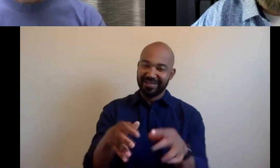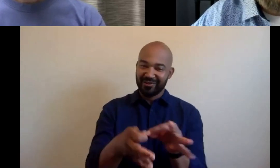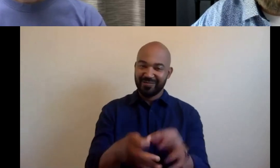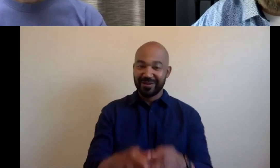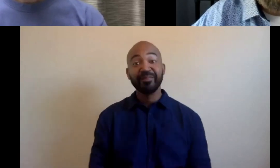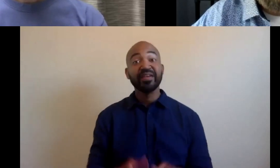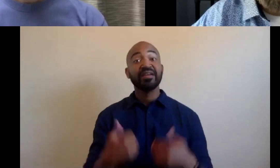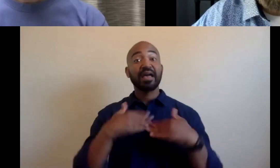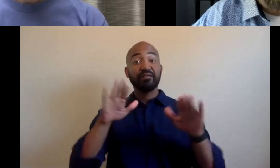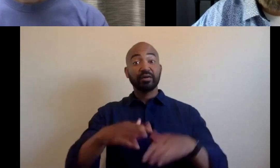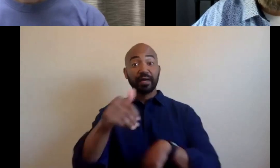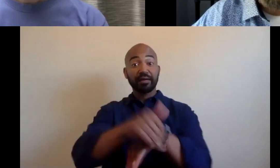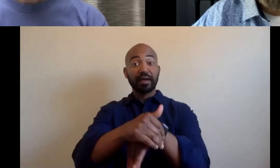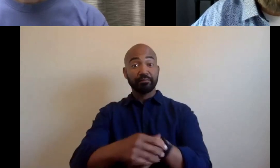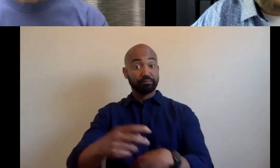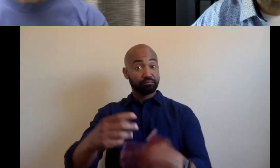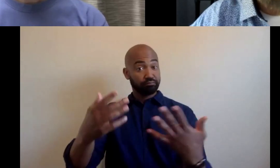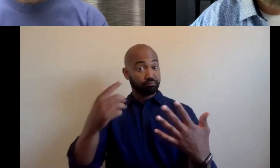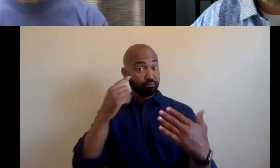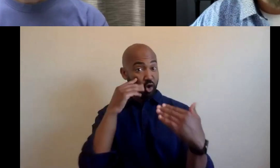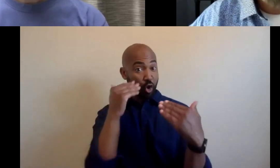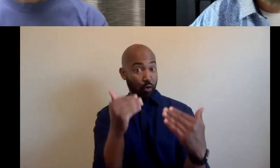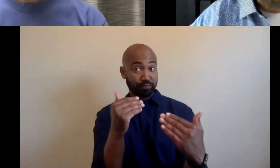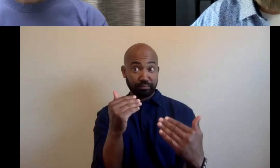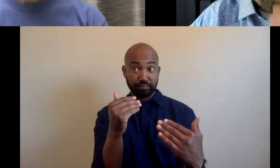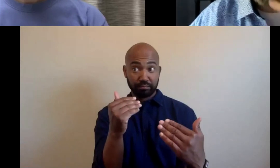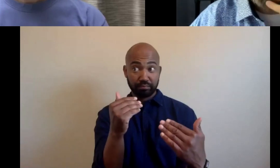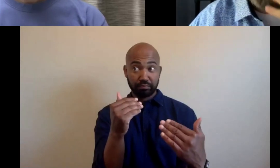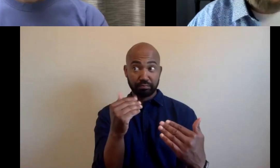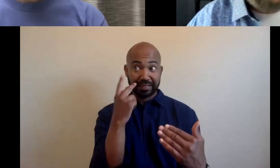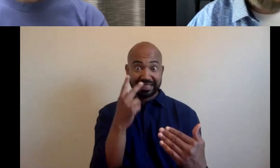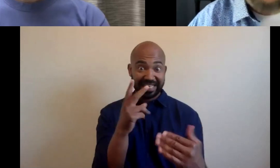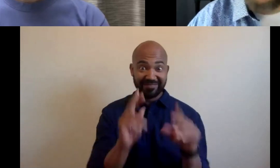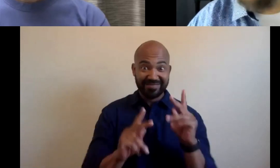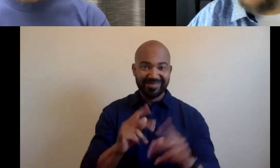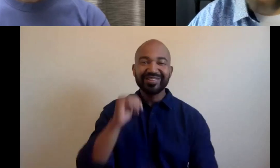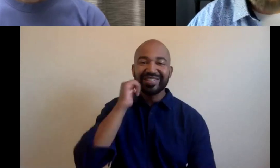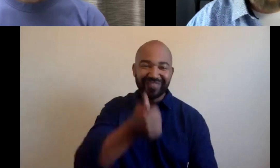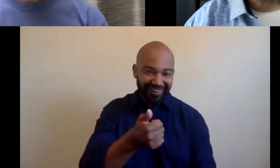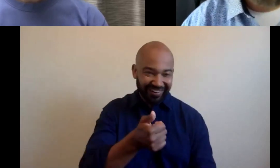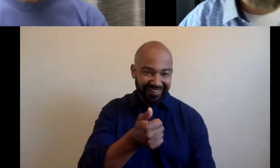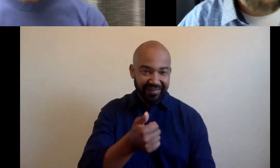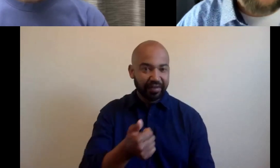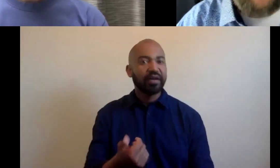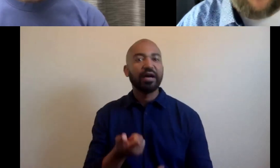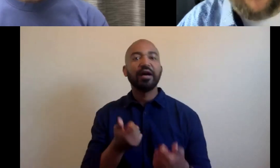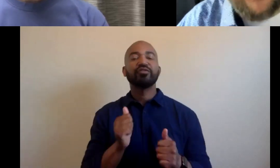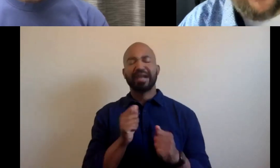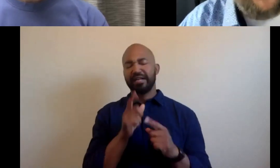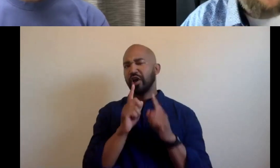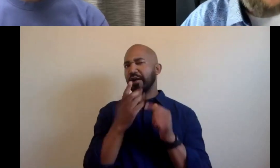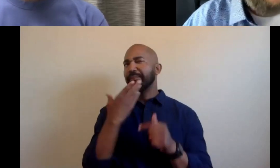evening, and we'll hope to see you we'll hope to see folks tomorrow. I'm going to try to talk better